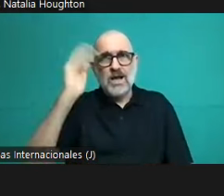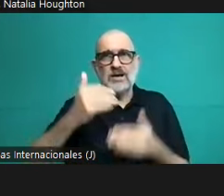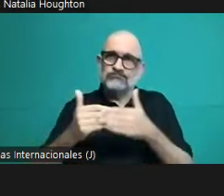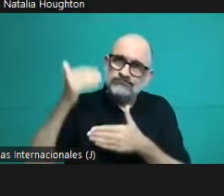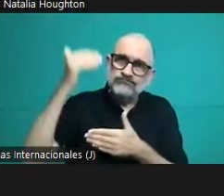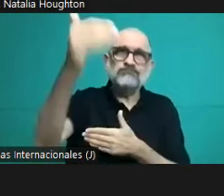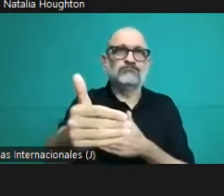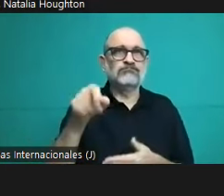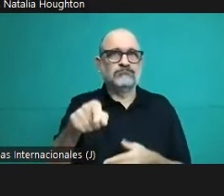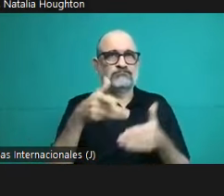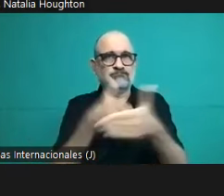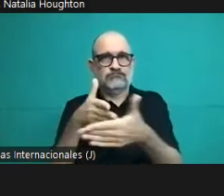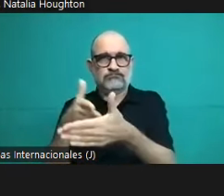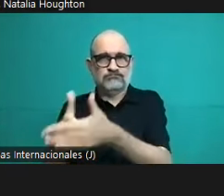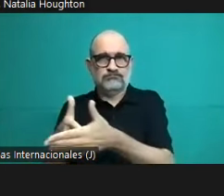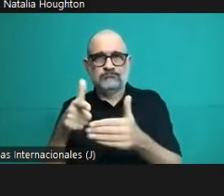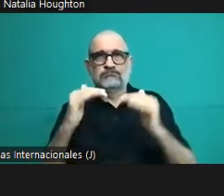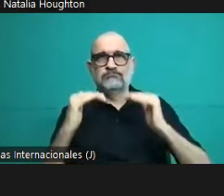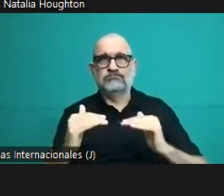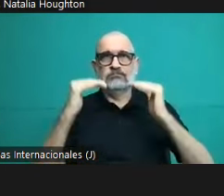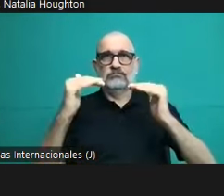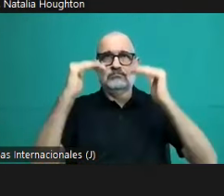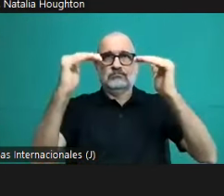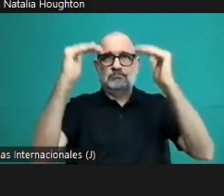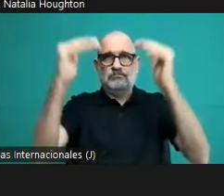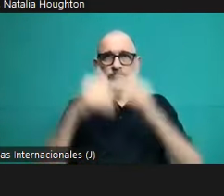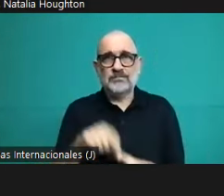to access, we have a need to